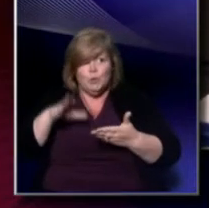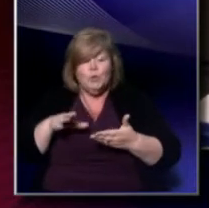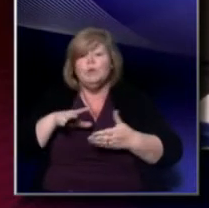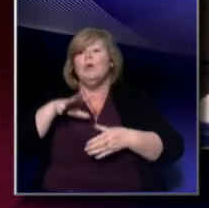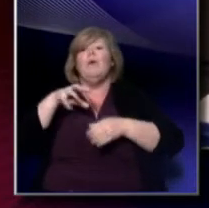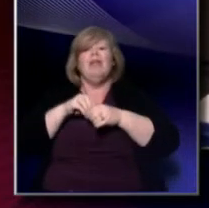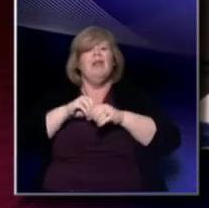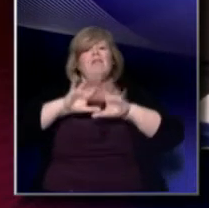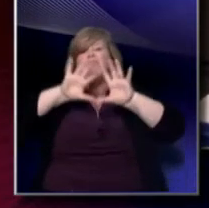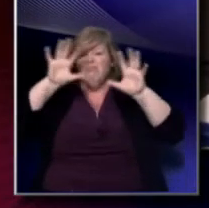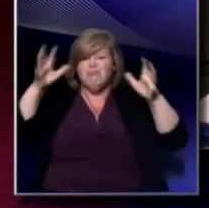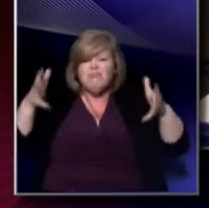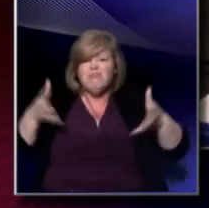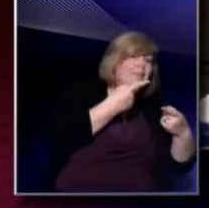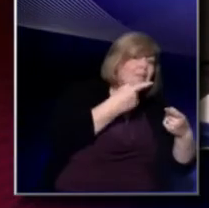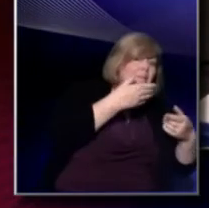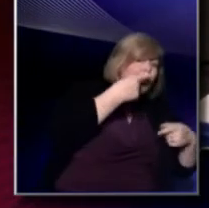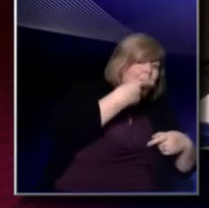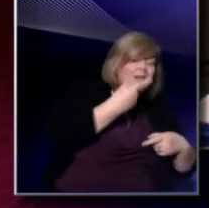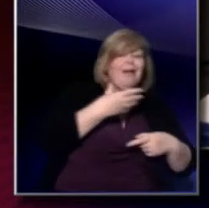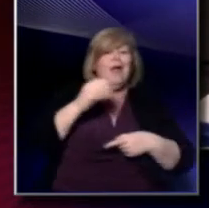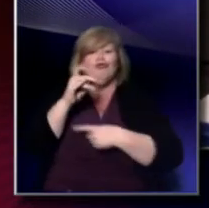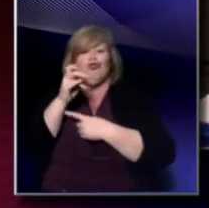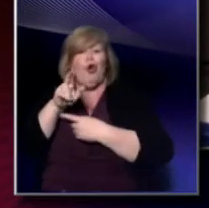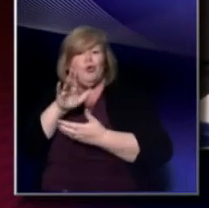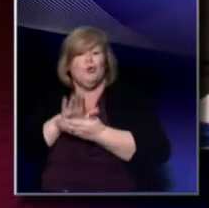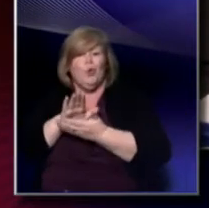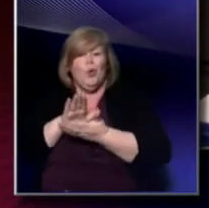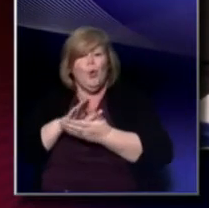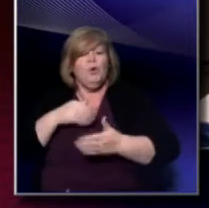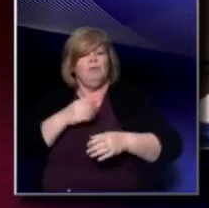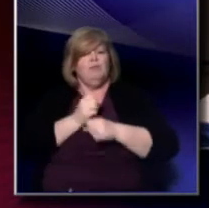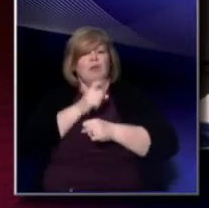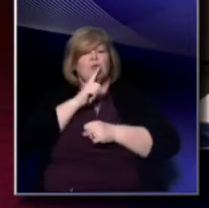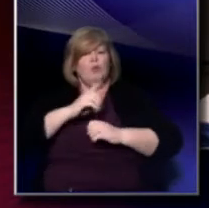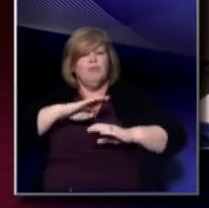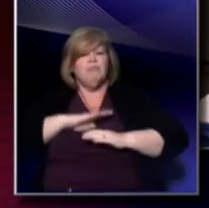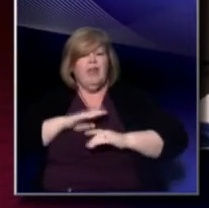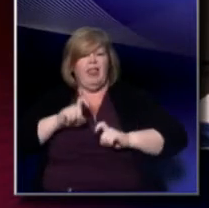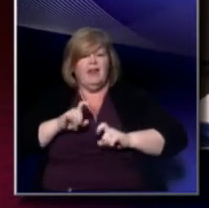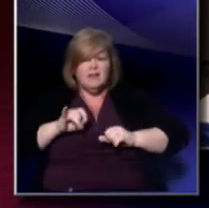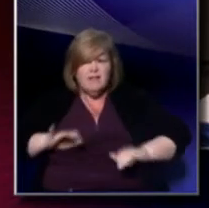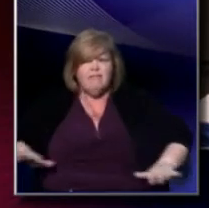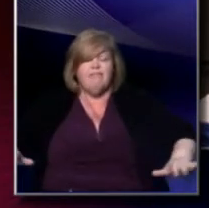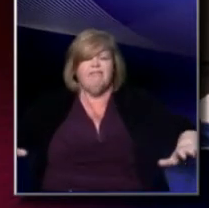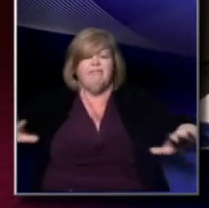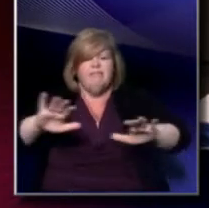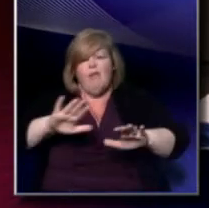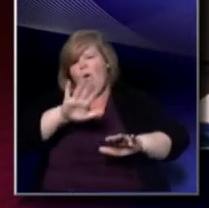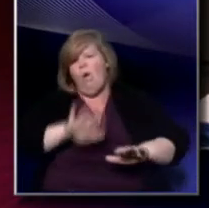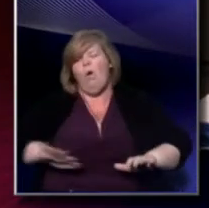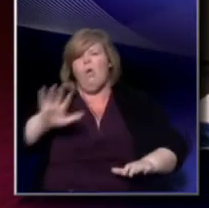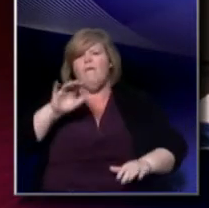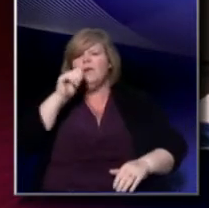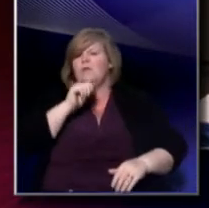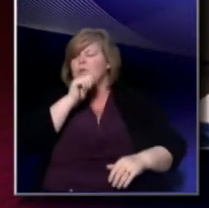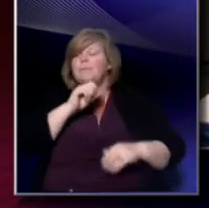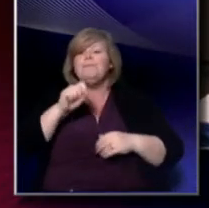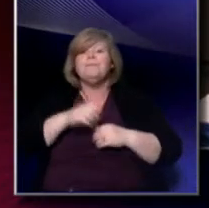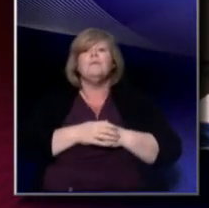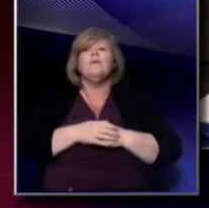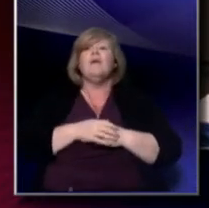cooperatives, and their birth incident children needs are being met around the state. As we look to the future, we know